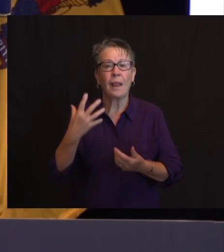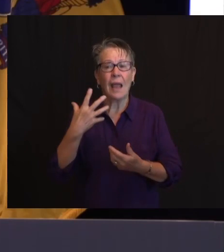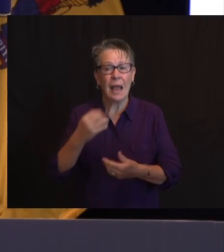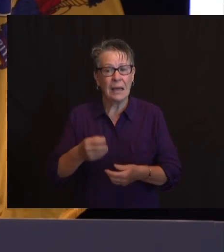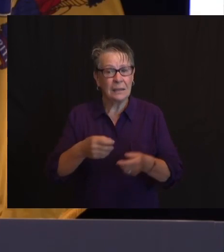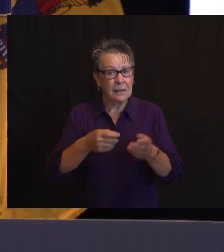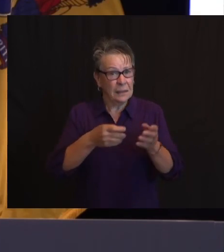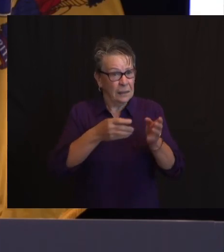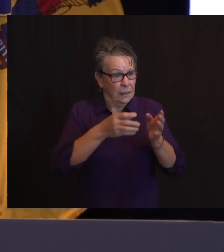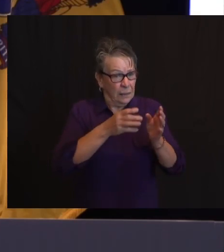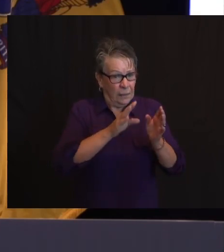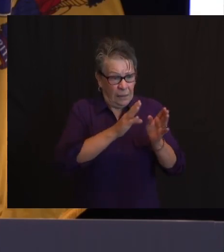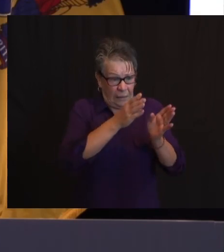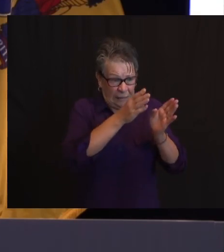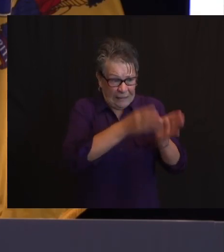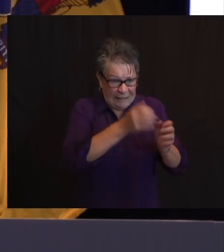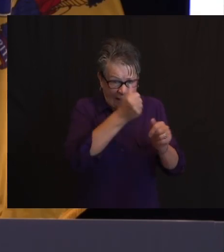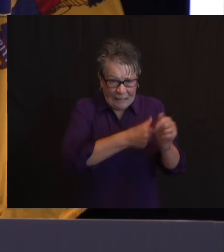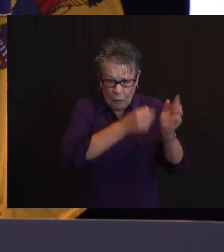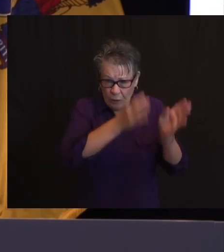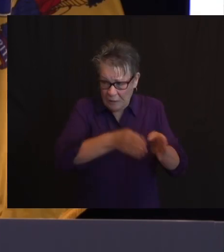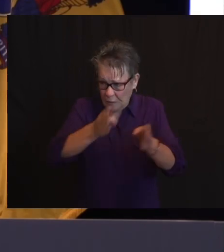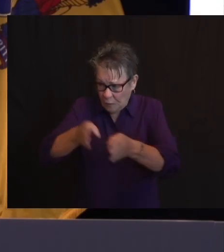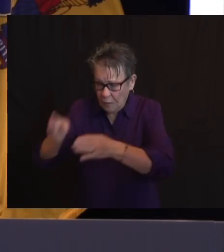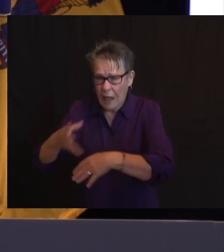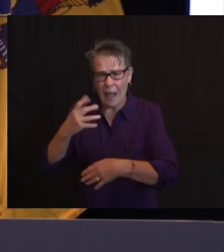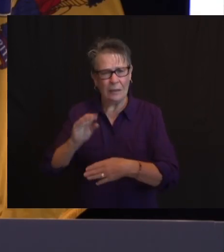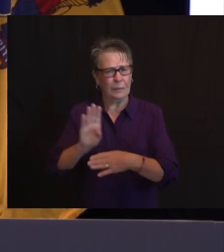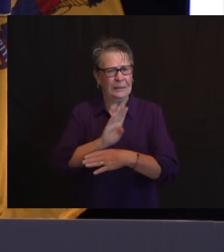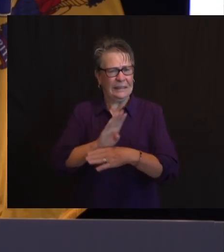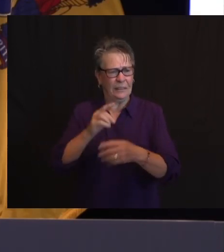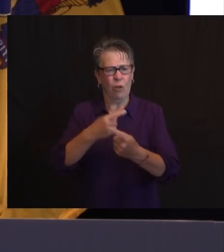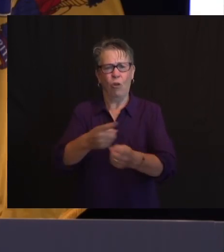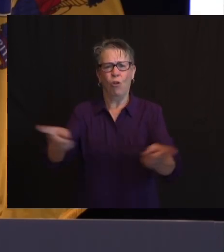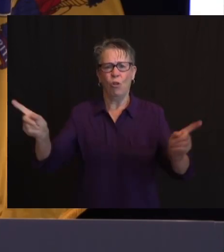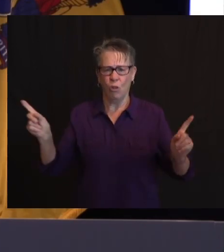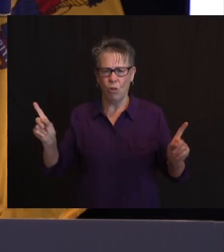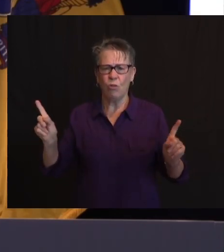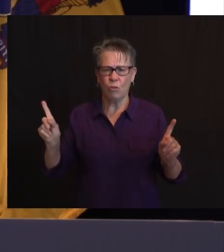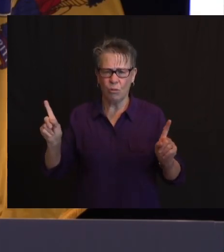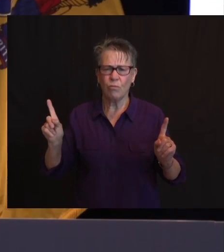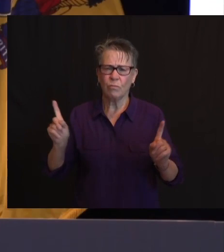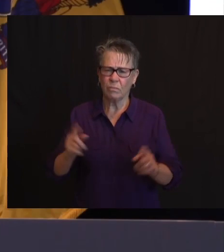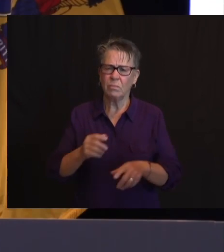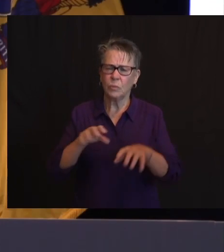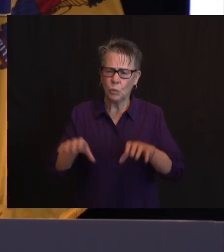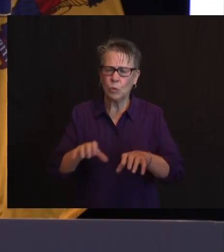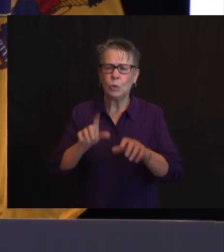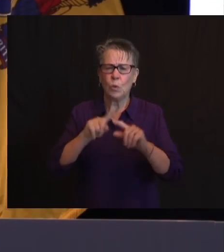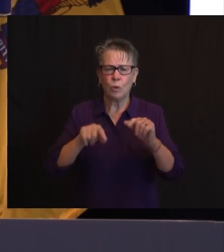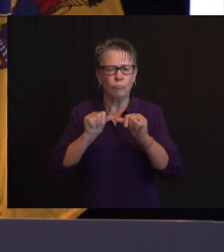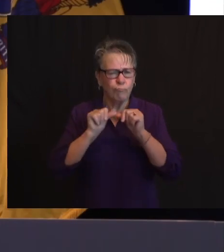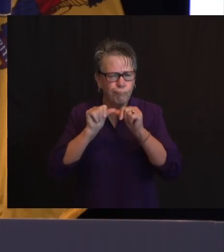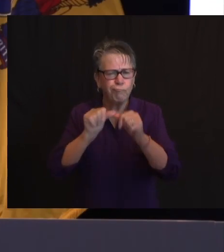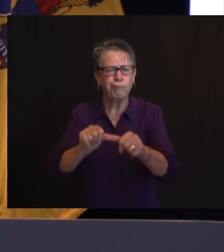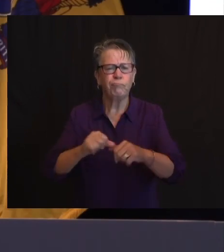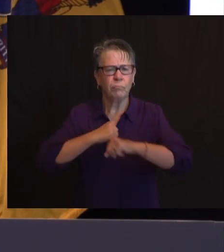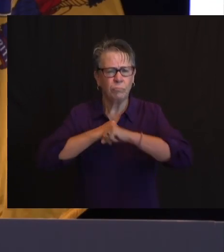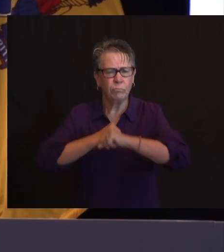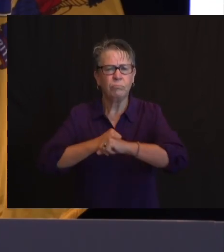impeccable based on my anecdotal quick inspection. I'm going to hit a